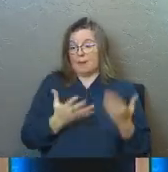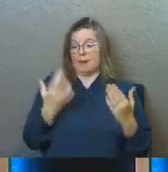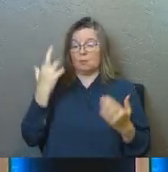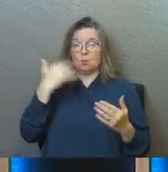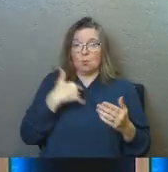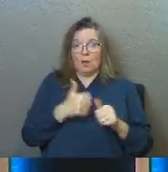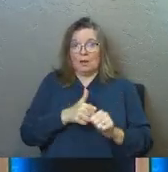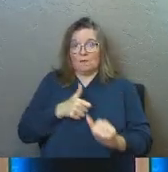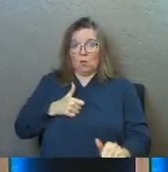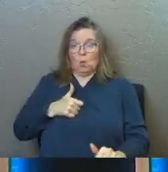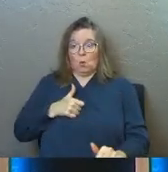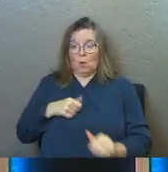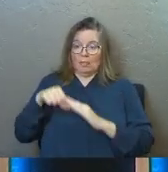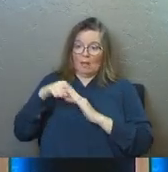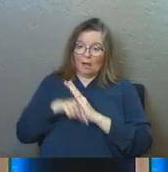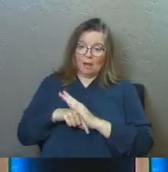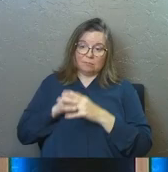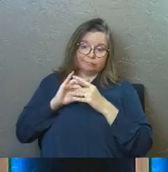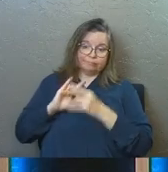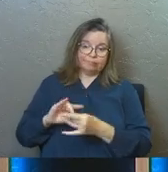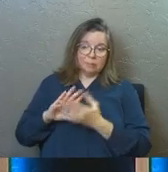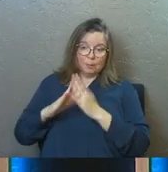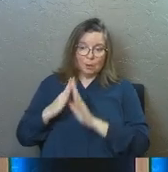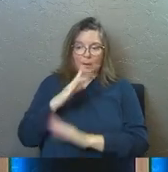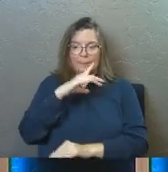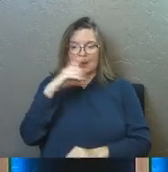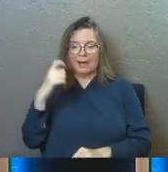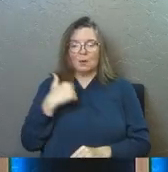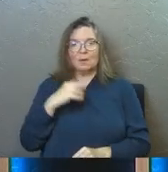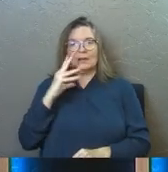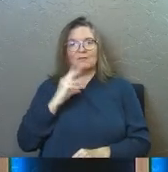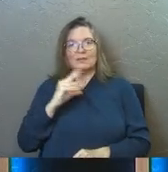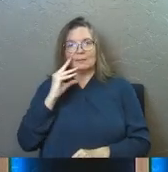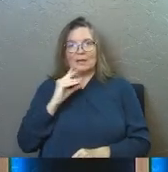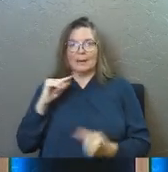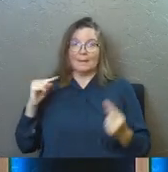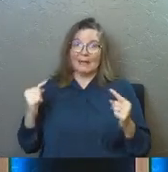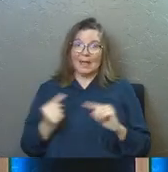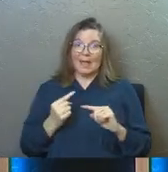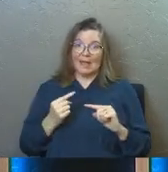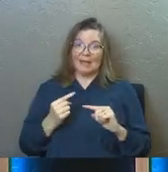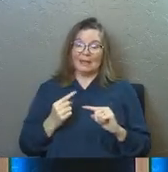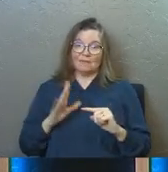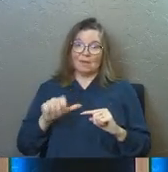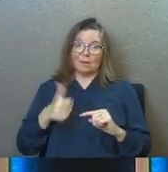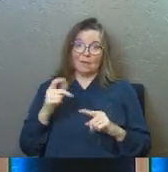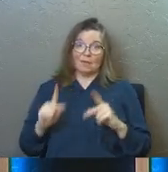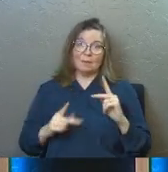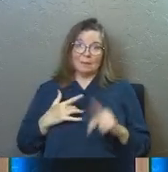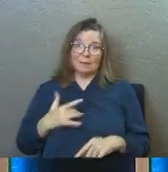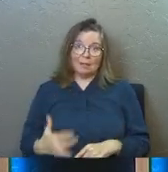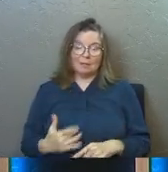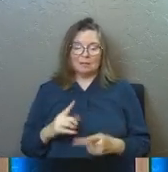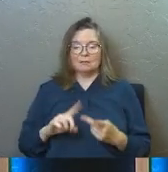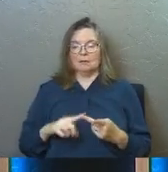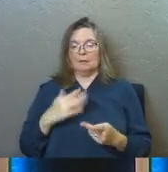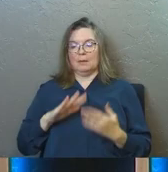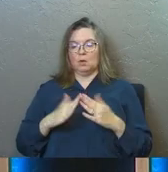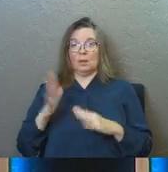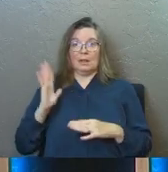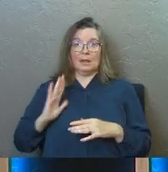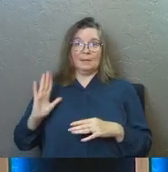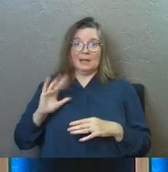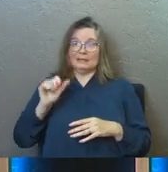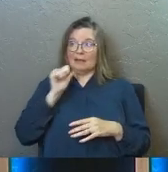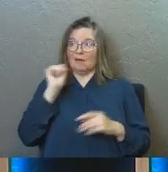the reason that we avoid that deep, authentic community is because we've experienced pain and hurt from other people. Maybe communities in the